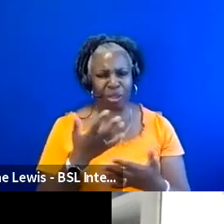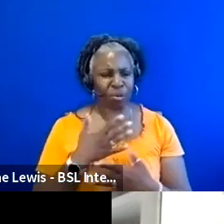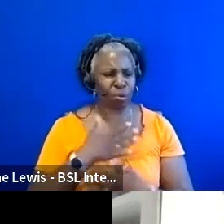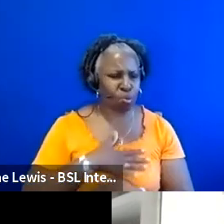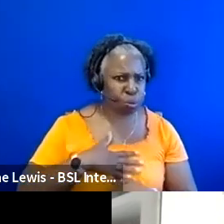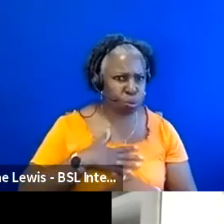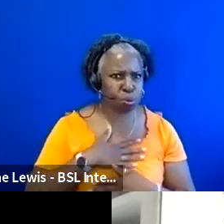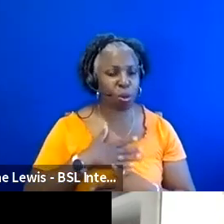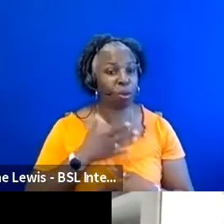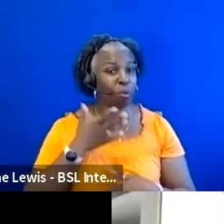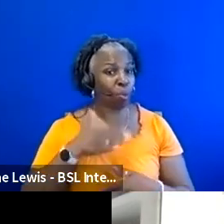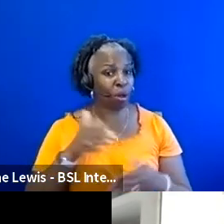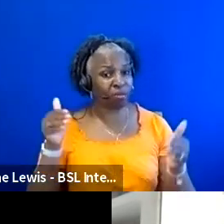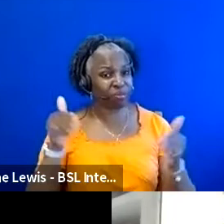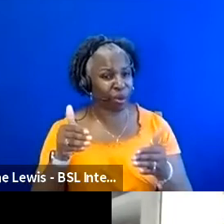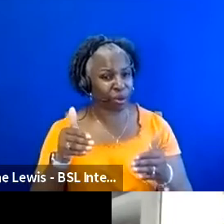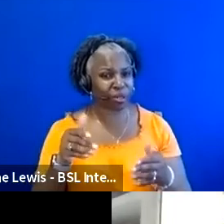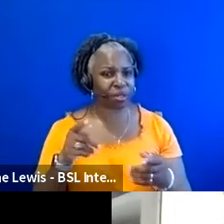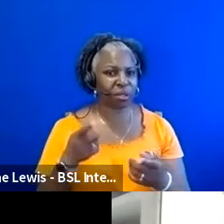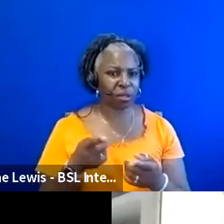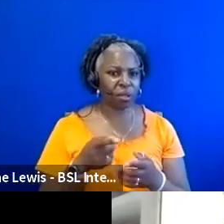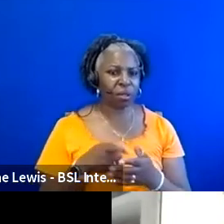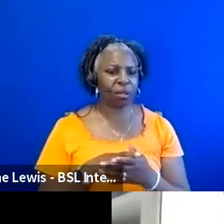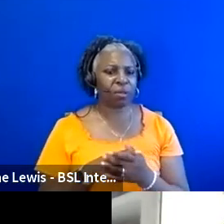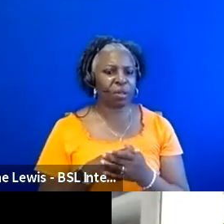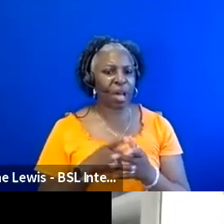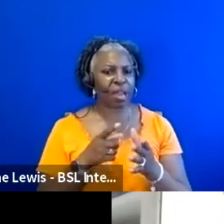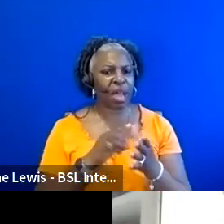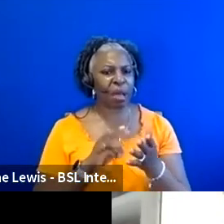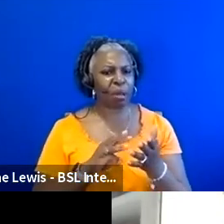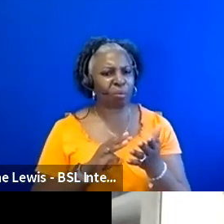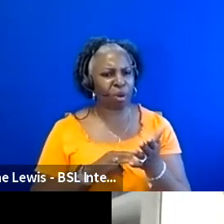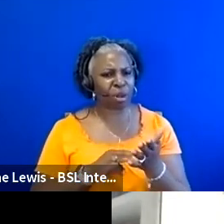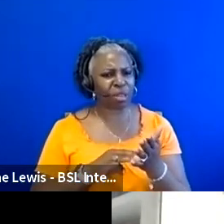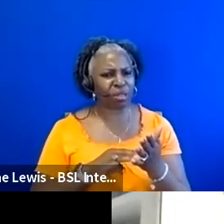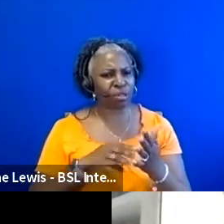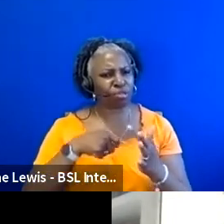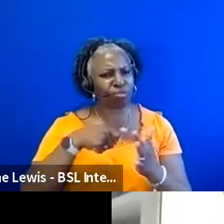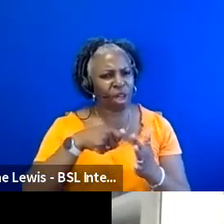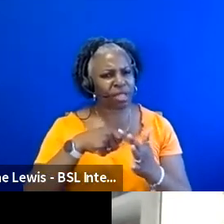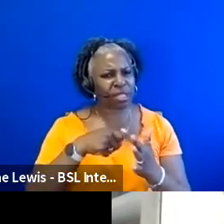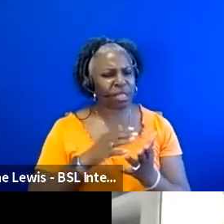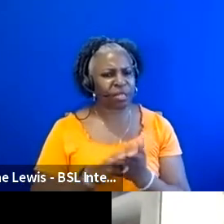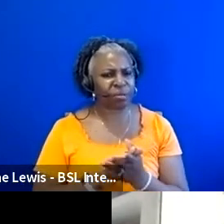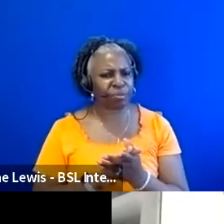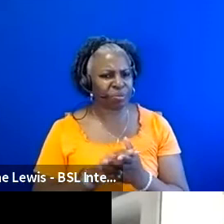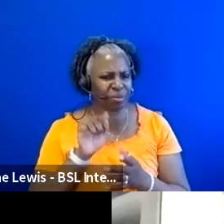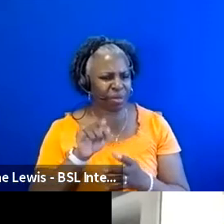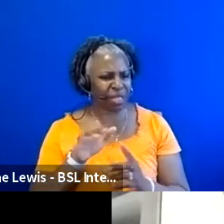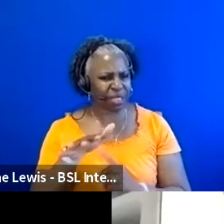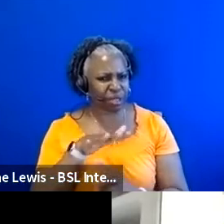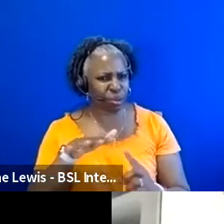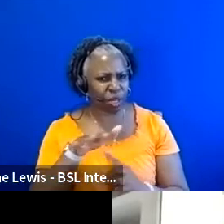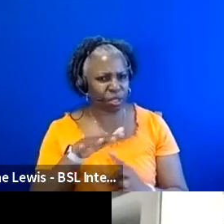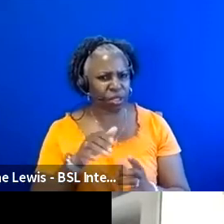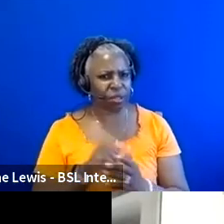little bit on the trial of Omar Radi and also the situation with Suleiman Raisouni. I know that